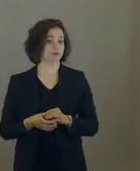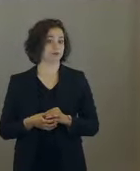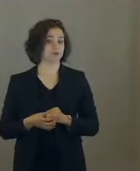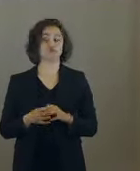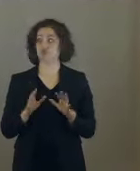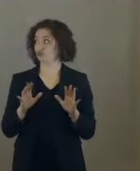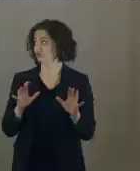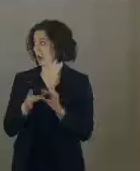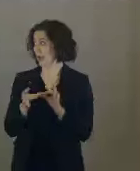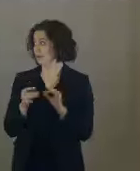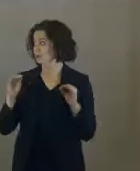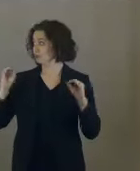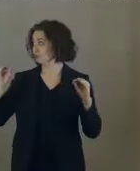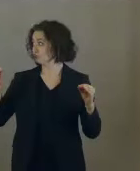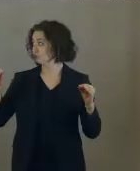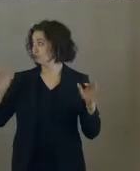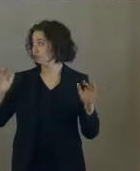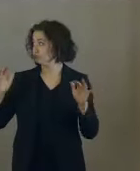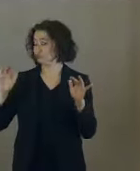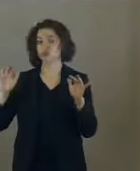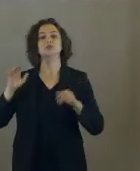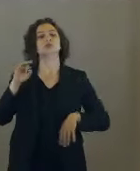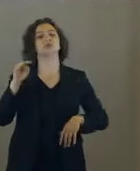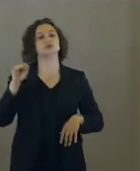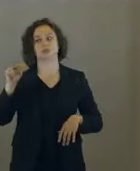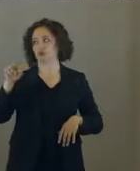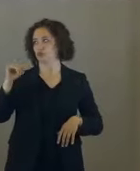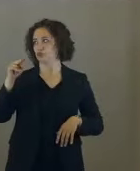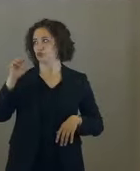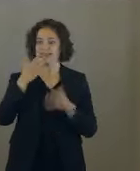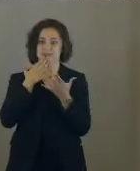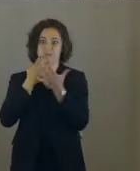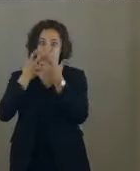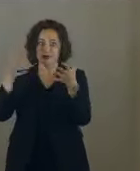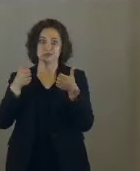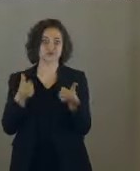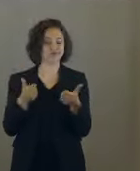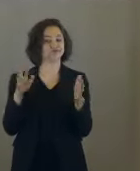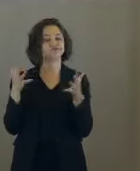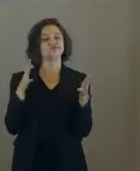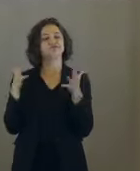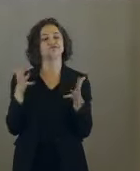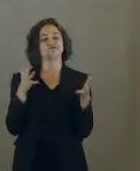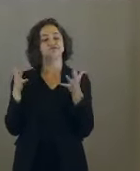Seeing no other comments. Mr. Jones, thank you so much. This was awesome. Thank you, Commissioner.